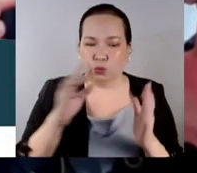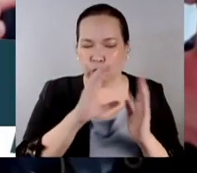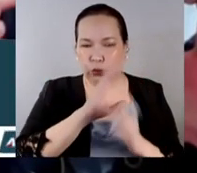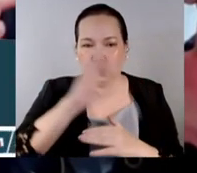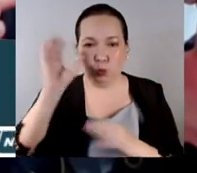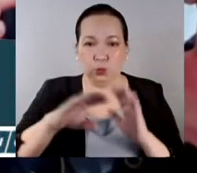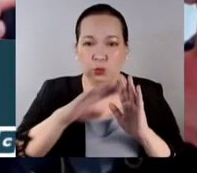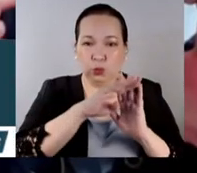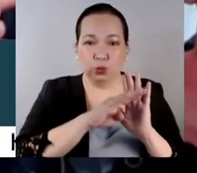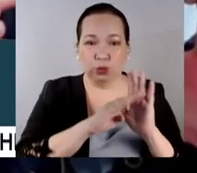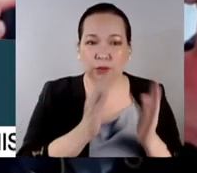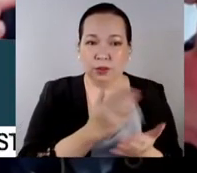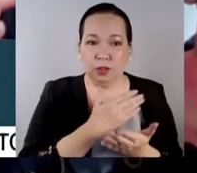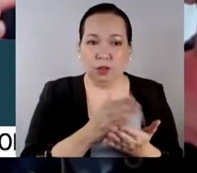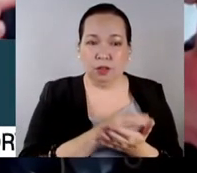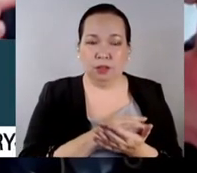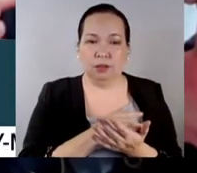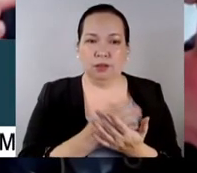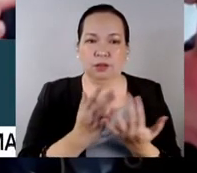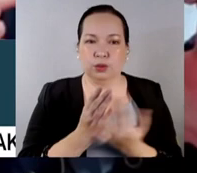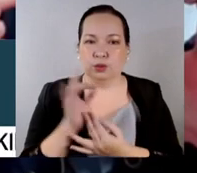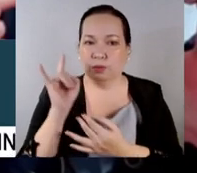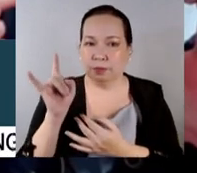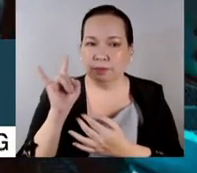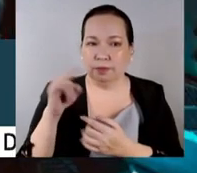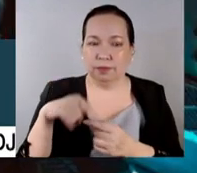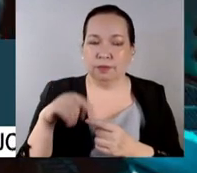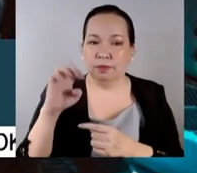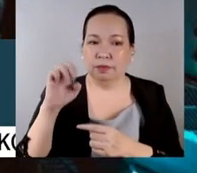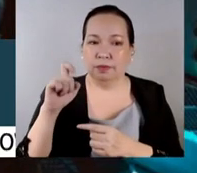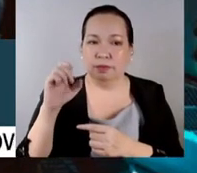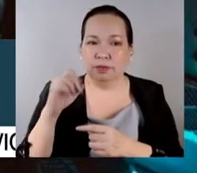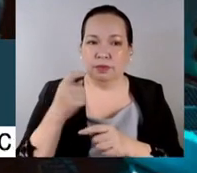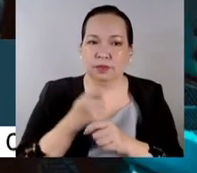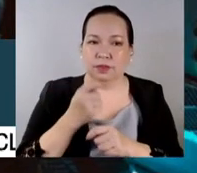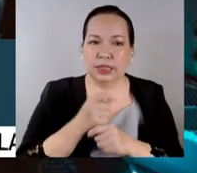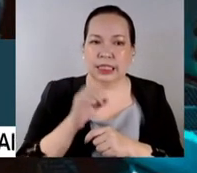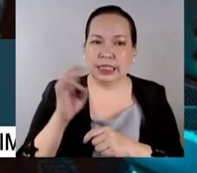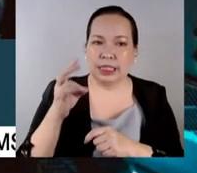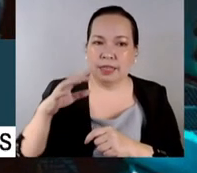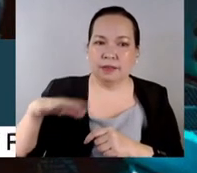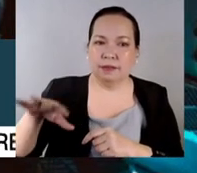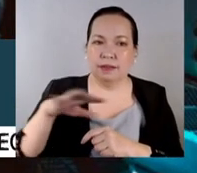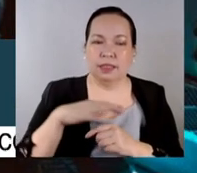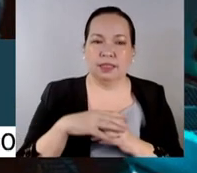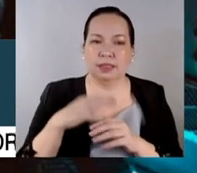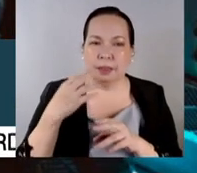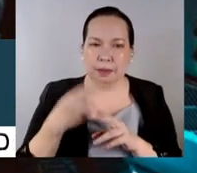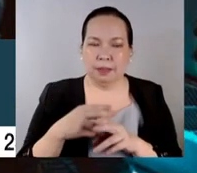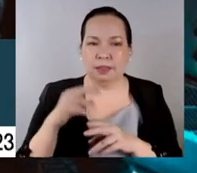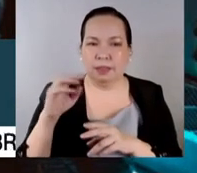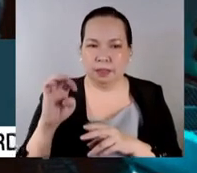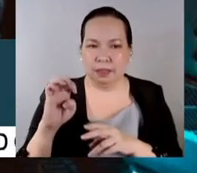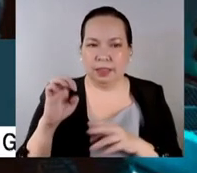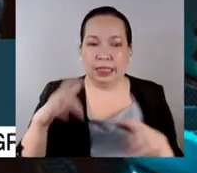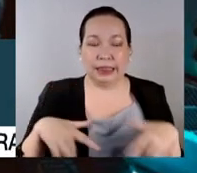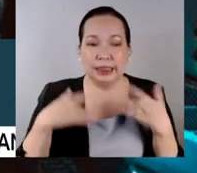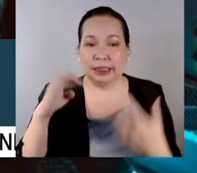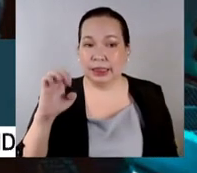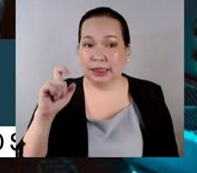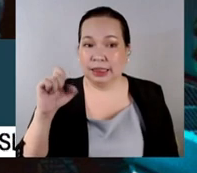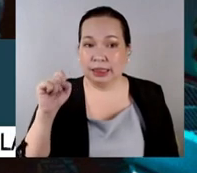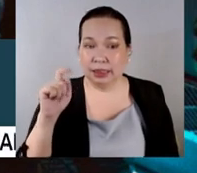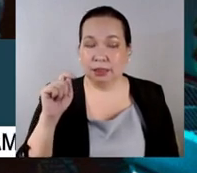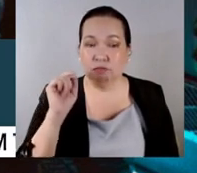full-length album. On its social media pages, EXO began teasing its 7th studio album titled Exist, which will be available to